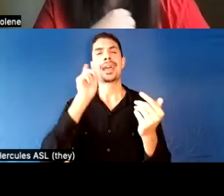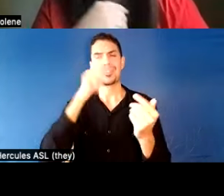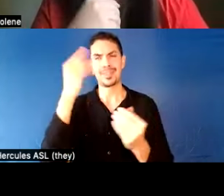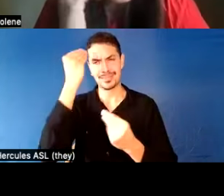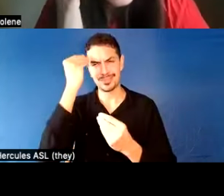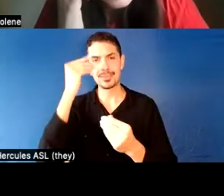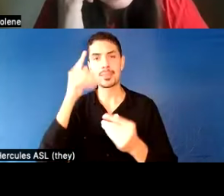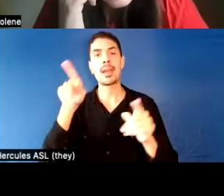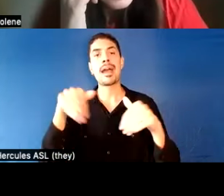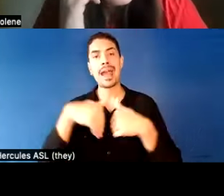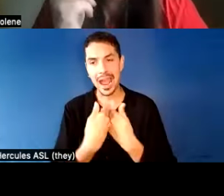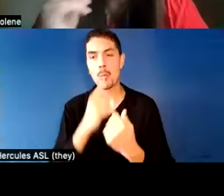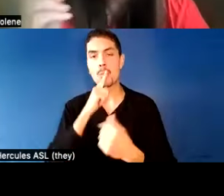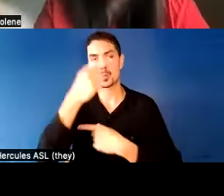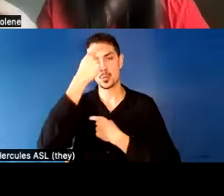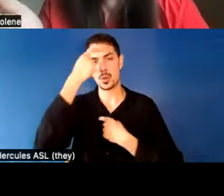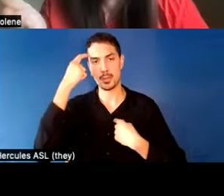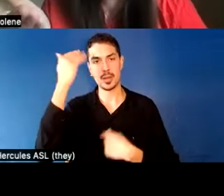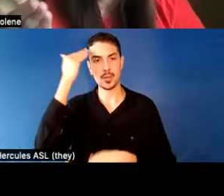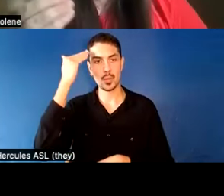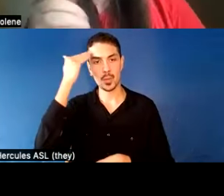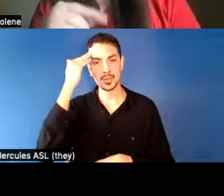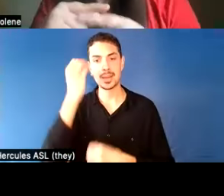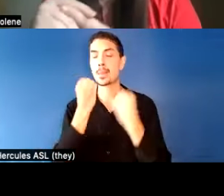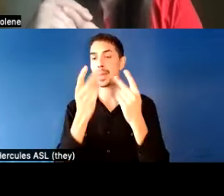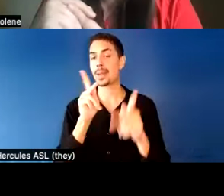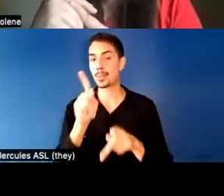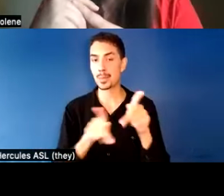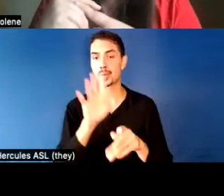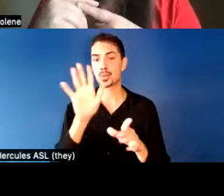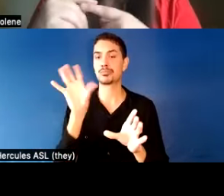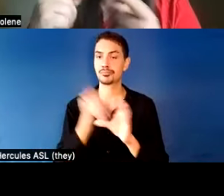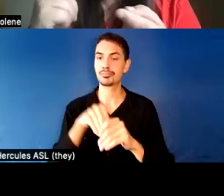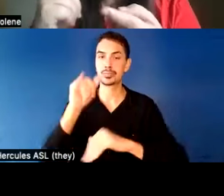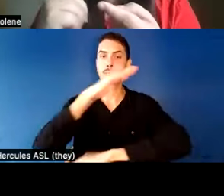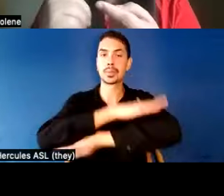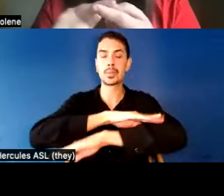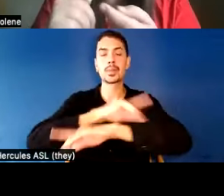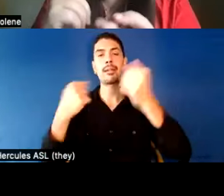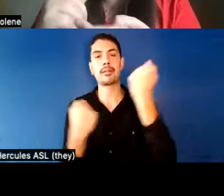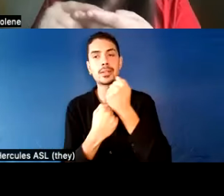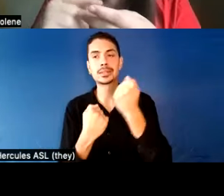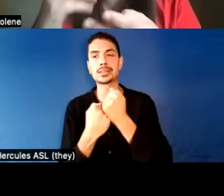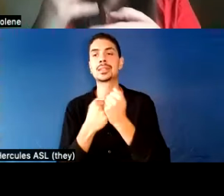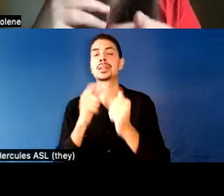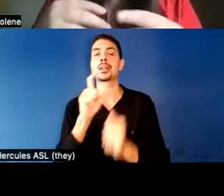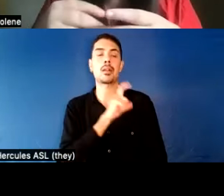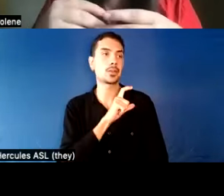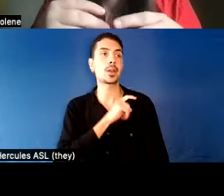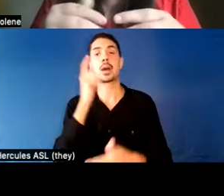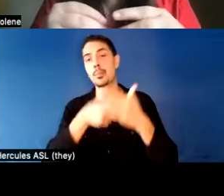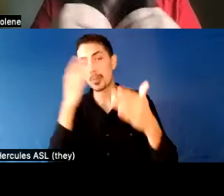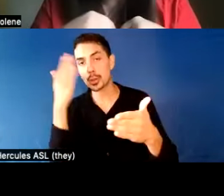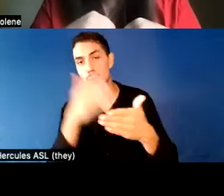SART? Recognizing that many people on your table, not just advocacy, but law enforcement, prosecution, other people